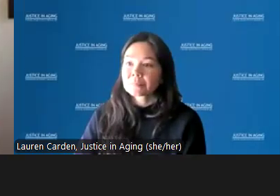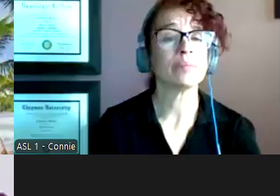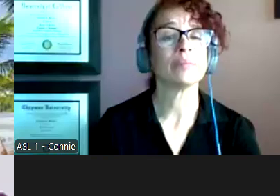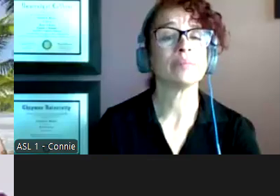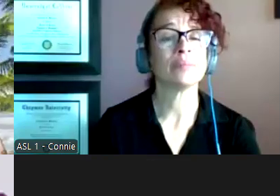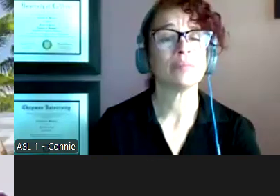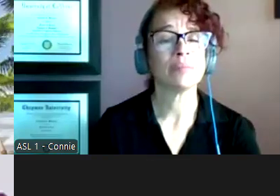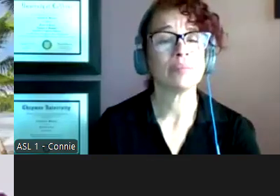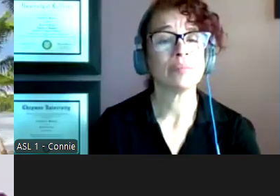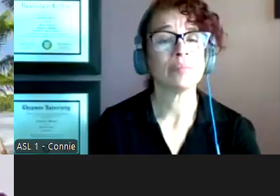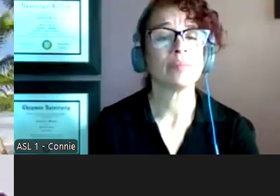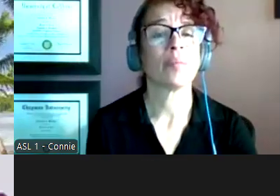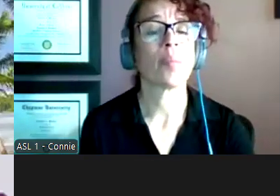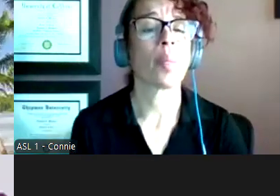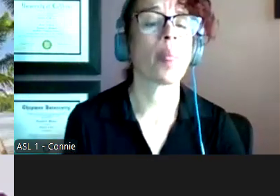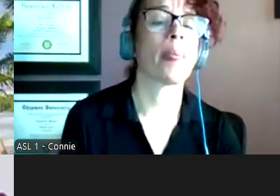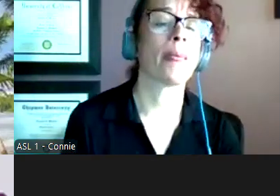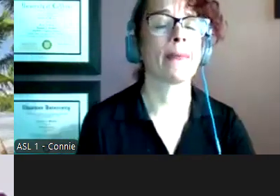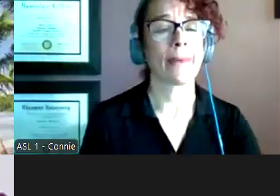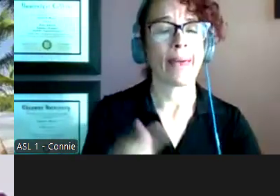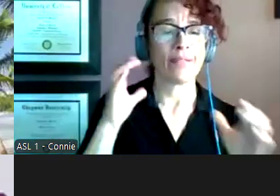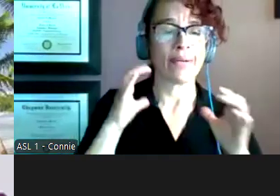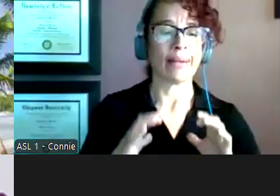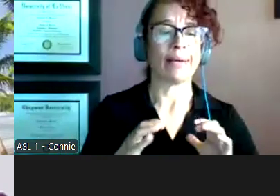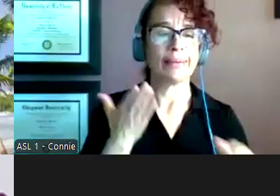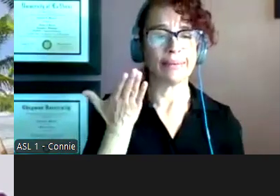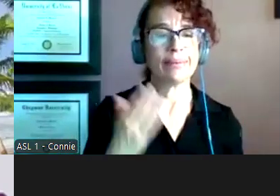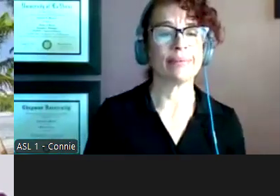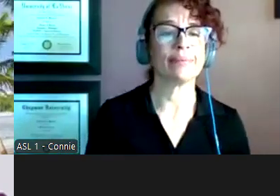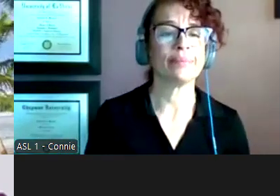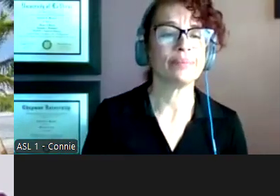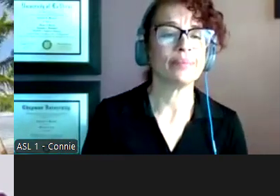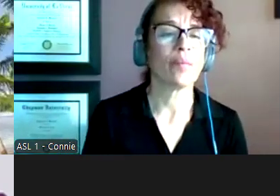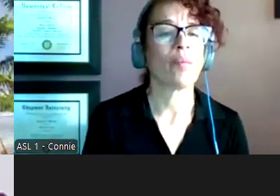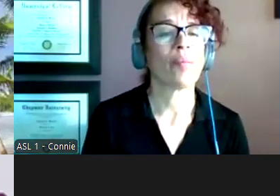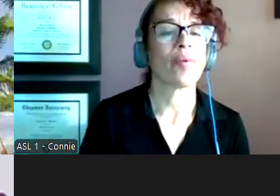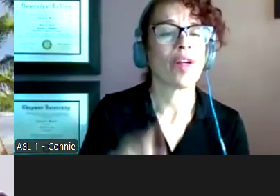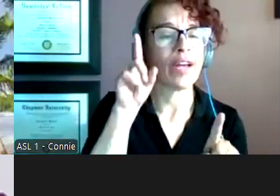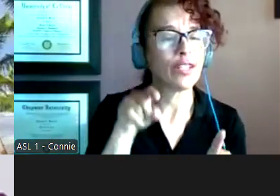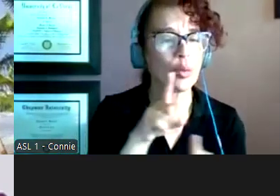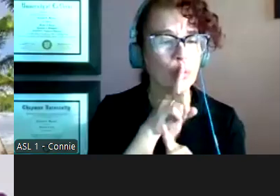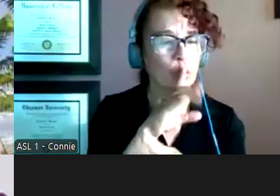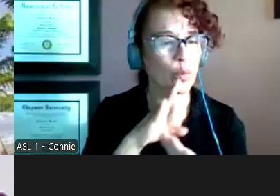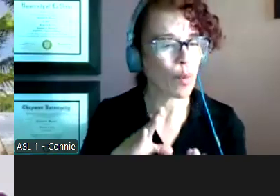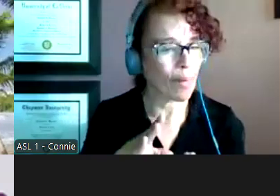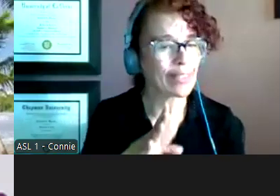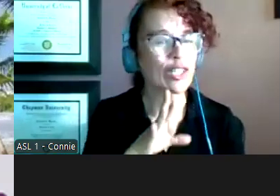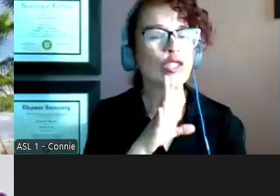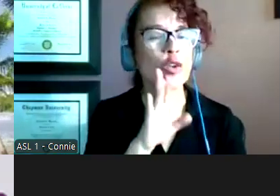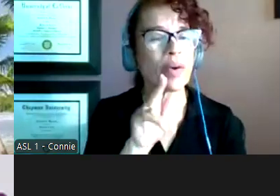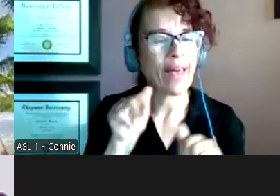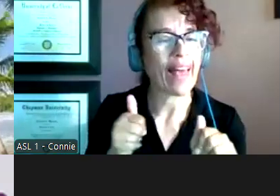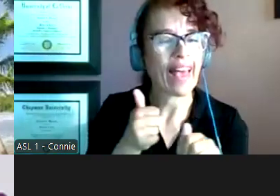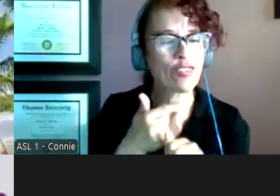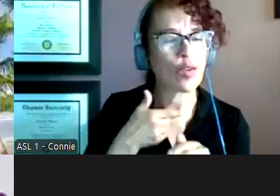Debbie. Oh, I'll be quiet. You don't need to be quiet, Hagar. You just need to speak after me and not